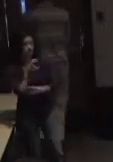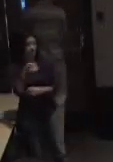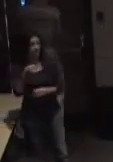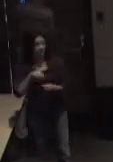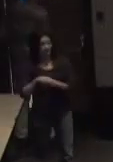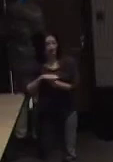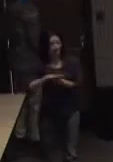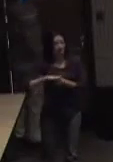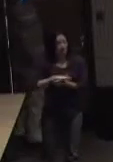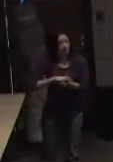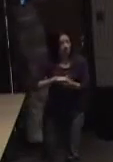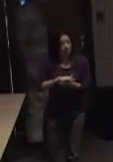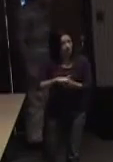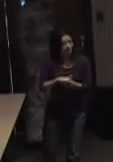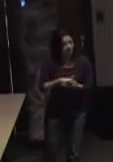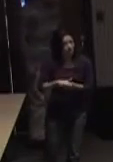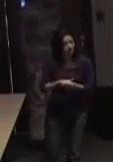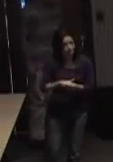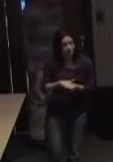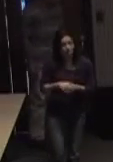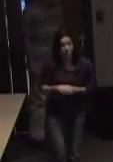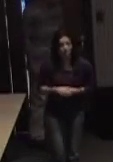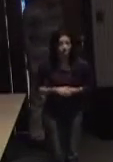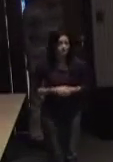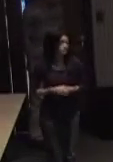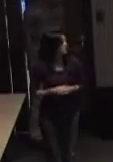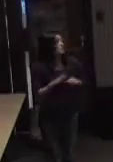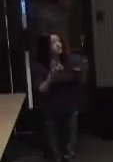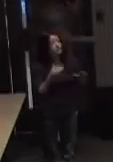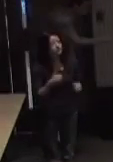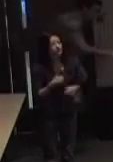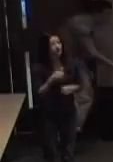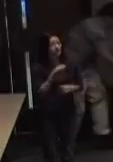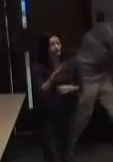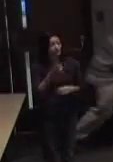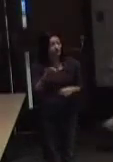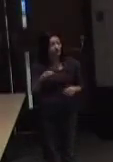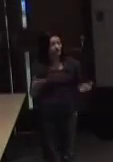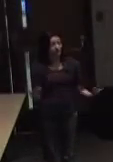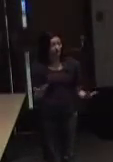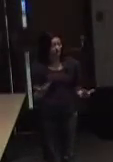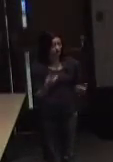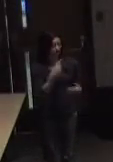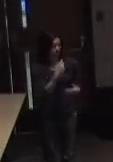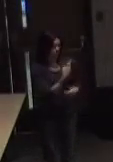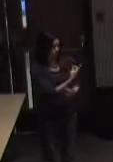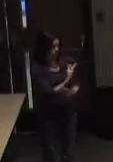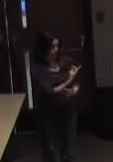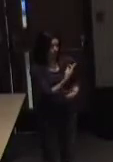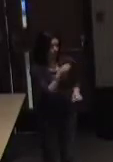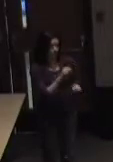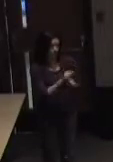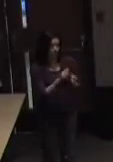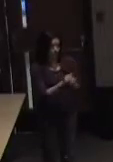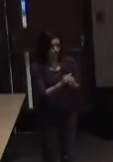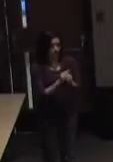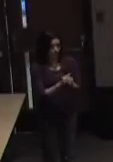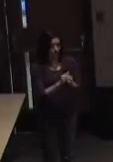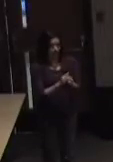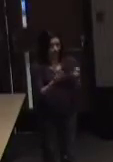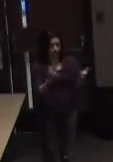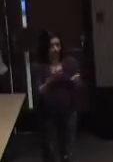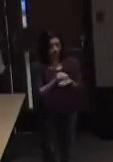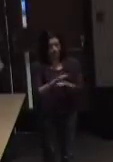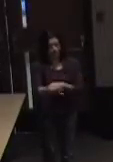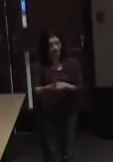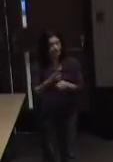jurisdiction. And it's always great to have Congressman Frank here with us because he and I worked on a number of issues affecting the city, whether